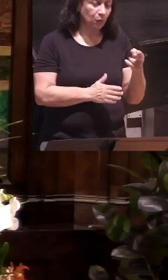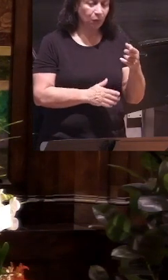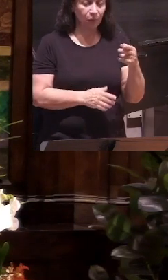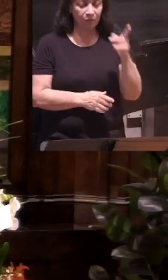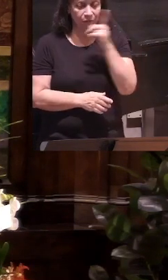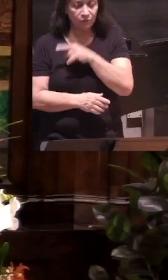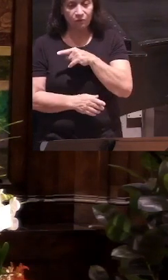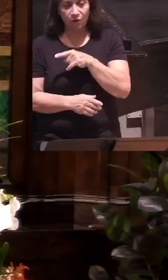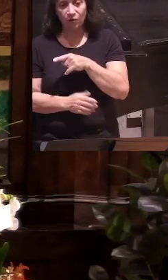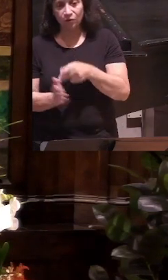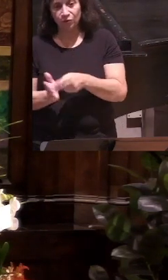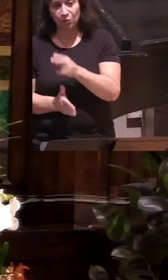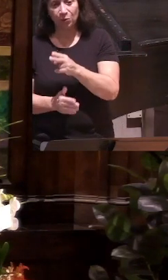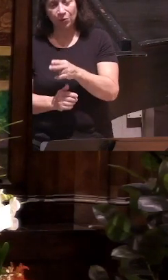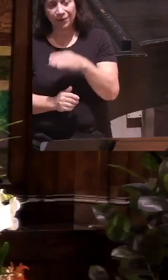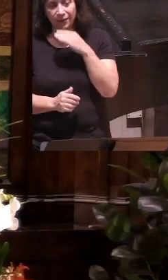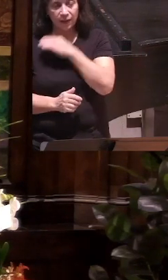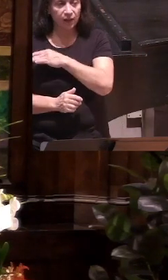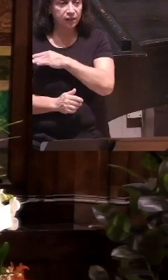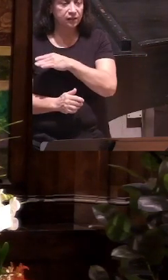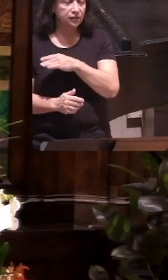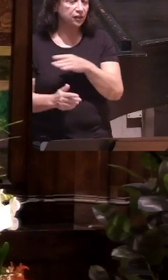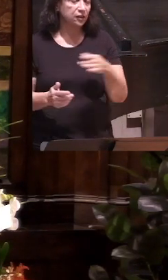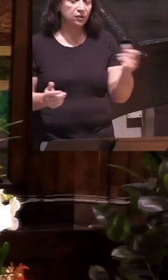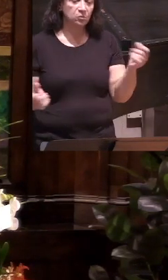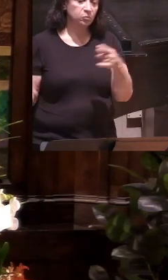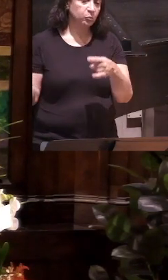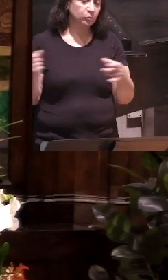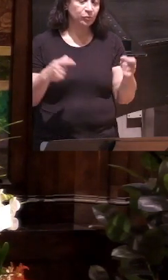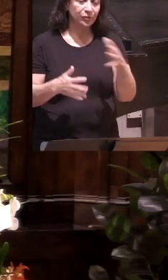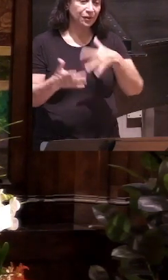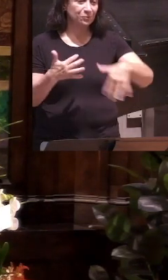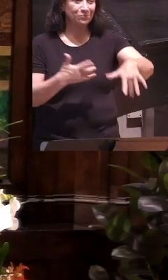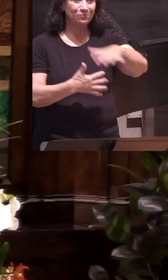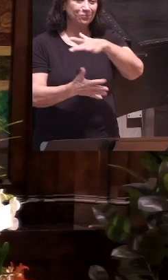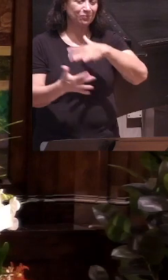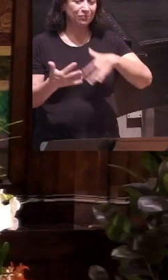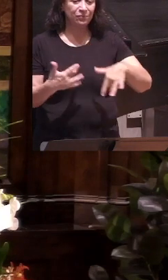and false truths were flying around.